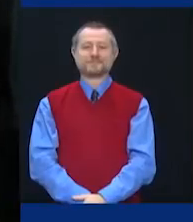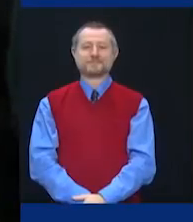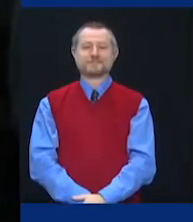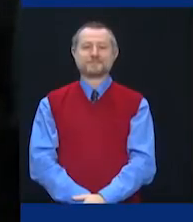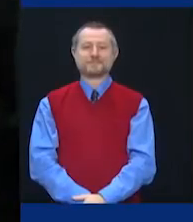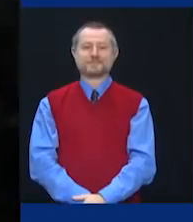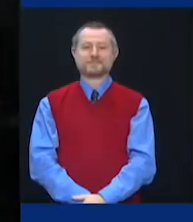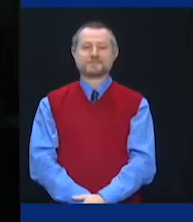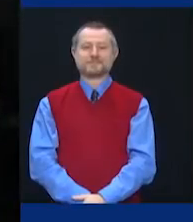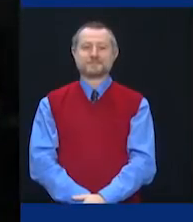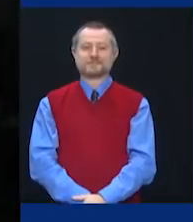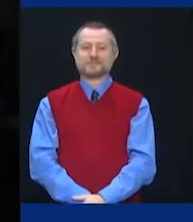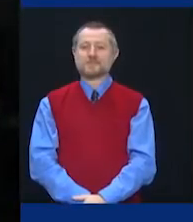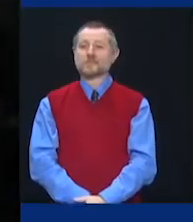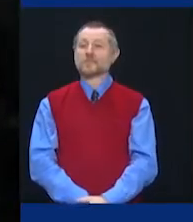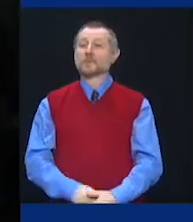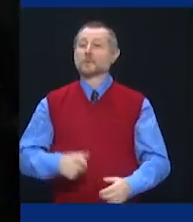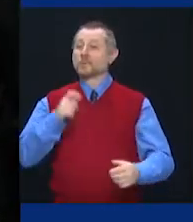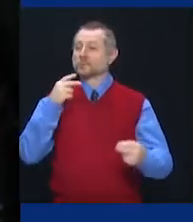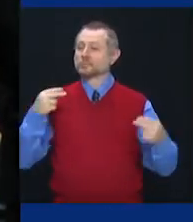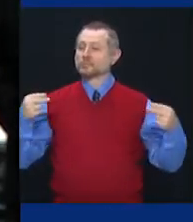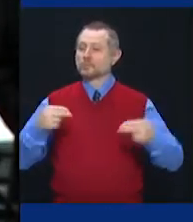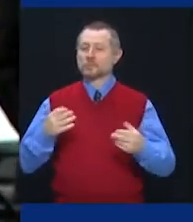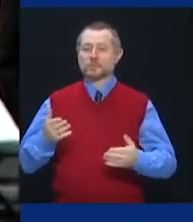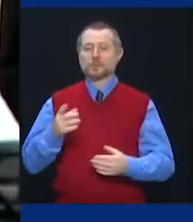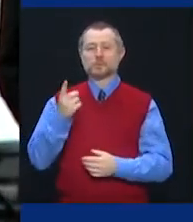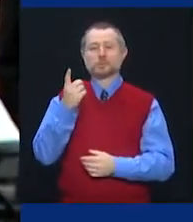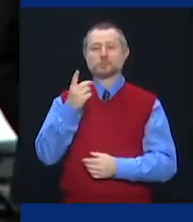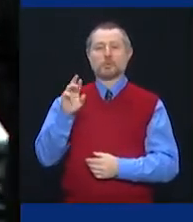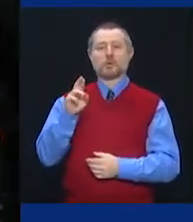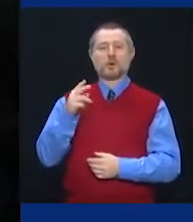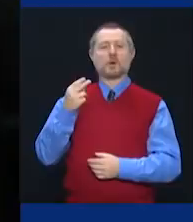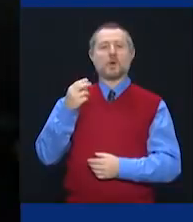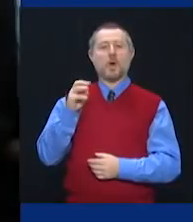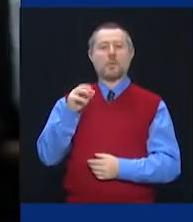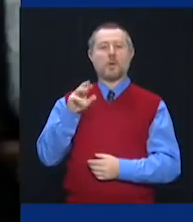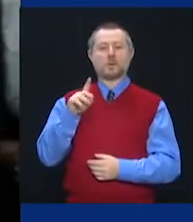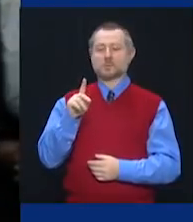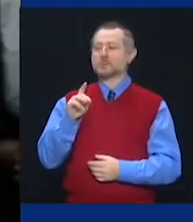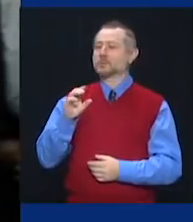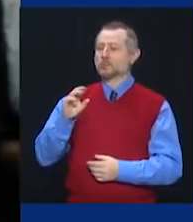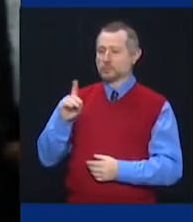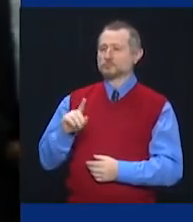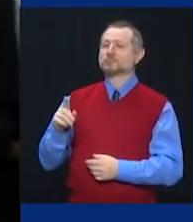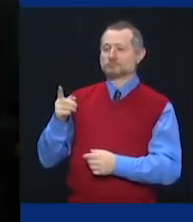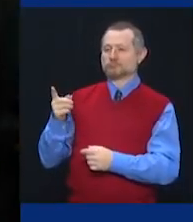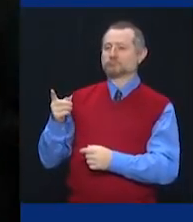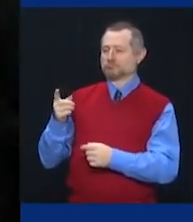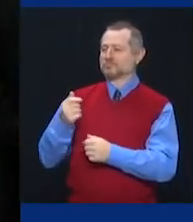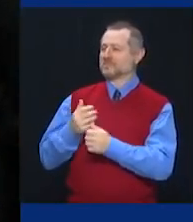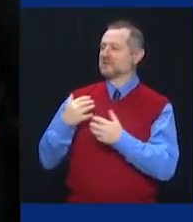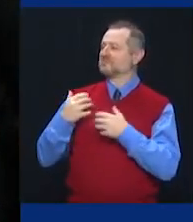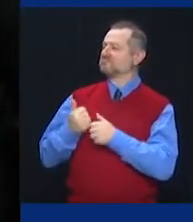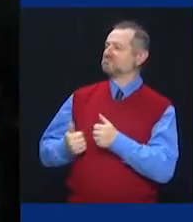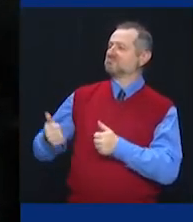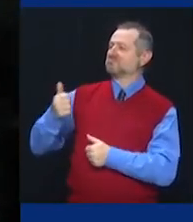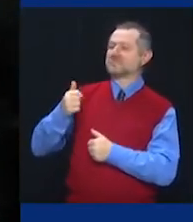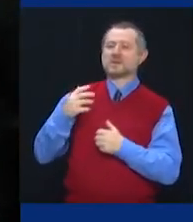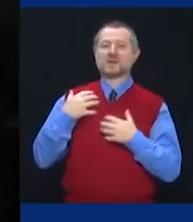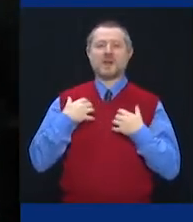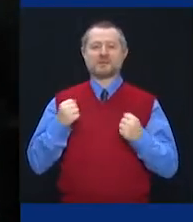I'm pleased to be joined by Dr. Howard Zucker, our Health Commissioner for the state of New York. We have Reverend Gilbert